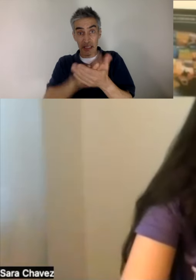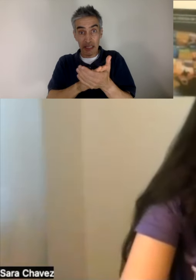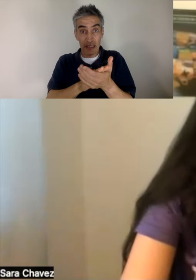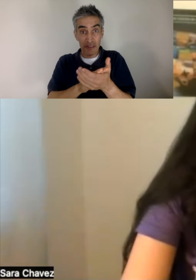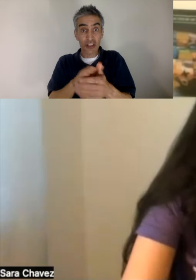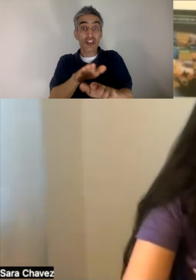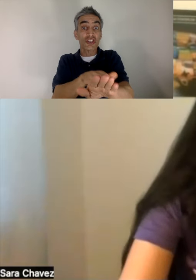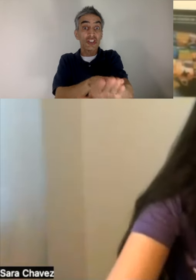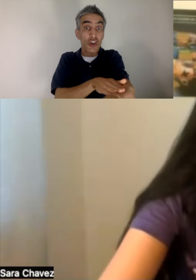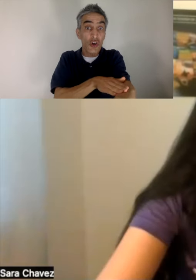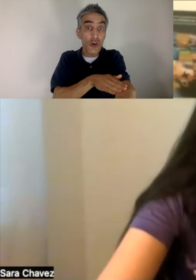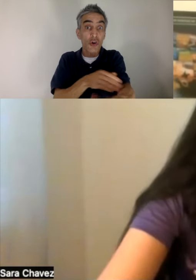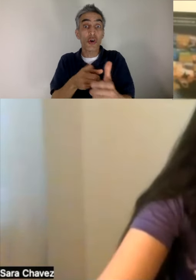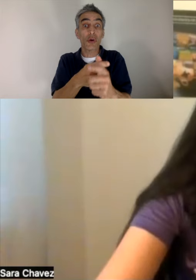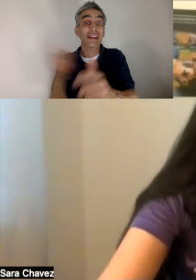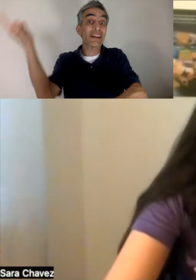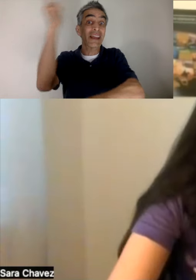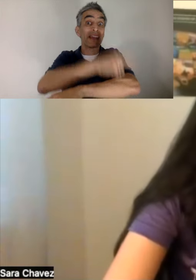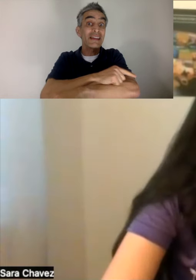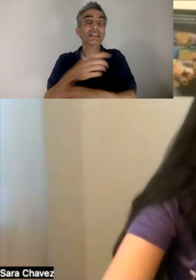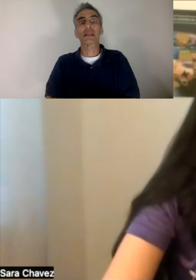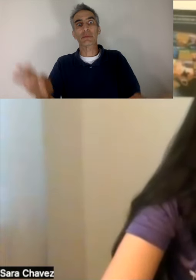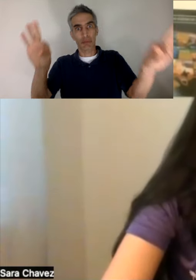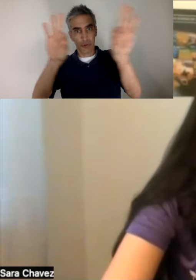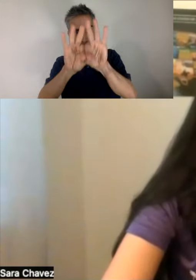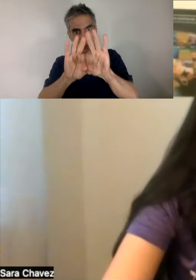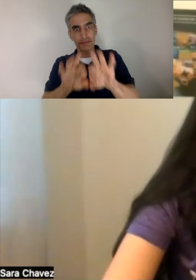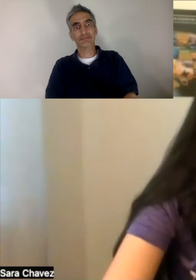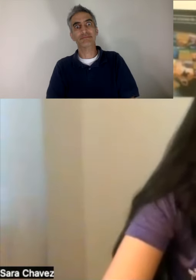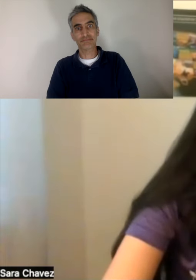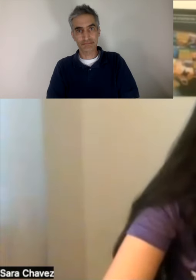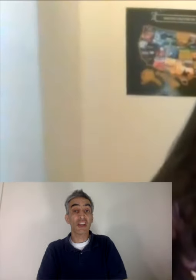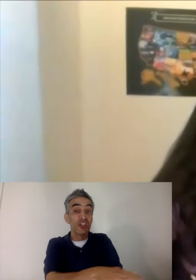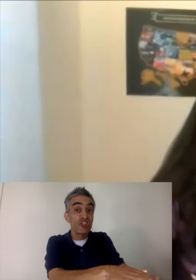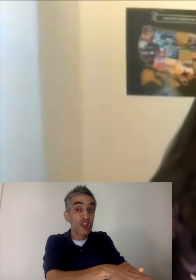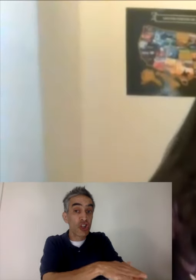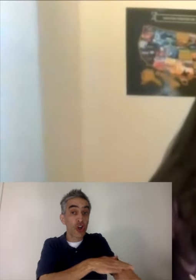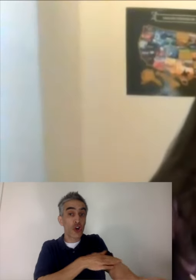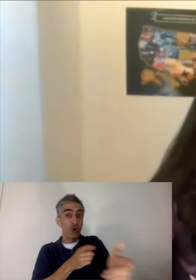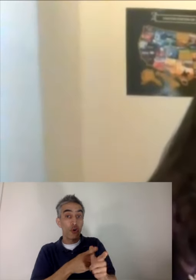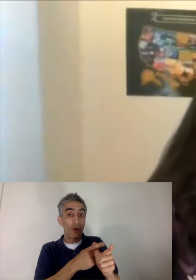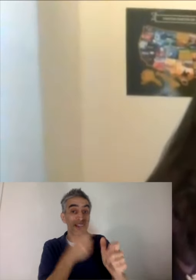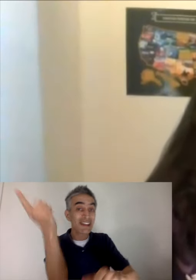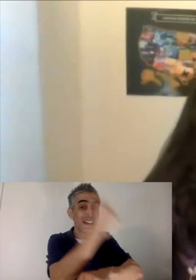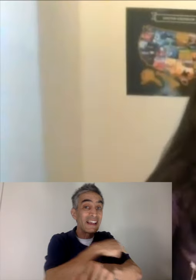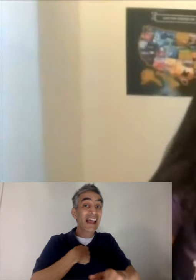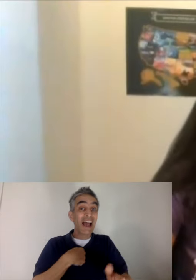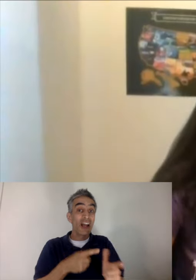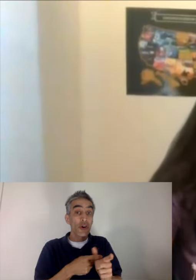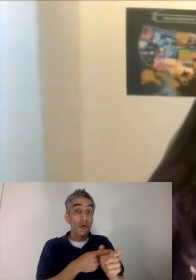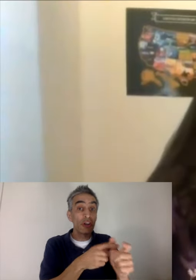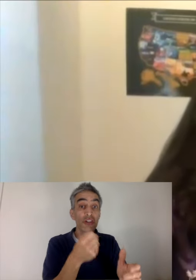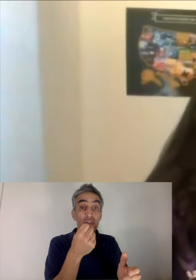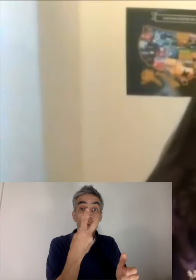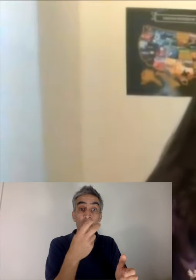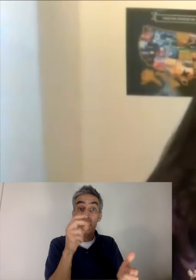pace differential between my easy days and my hard days. 7 minute miles at track night, 12 and 13 minute miles on all